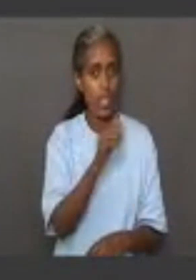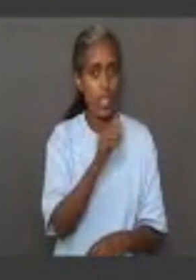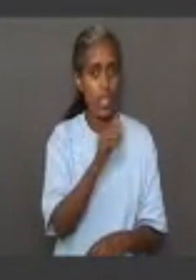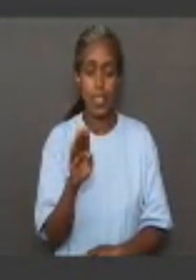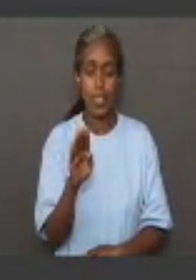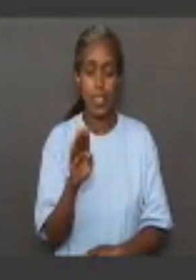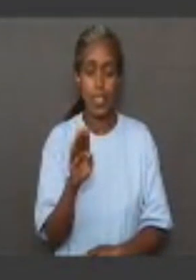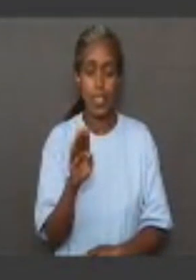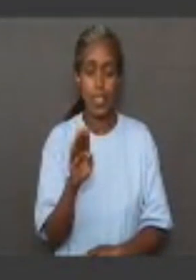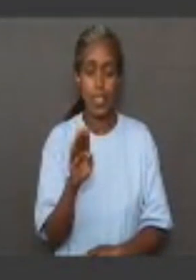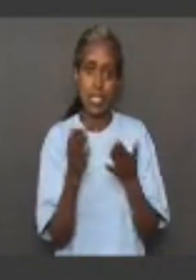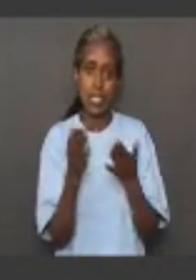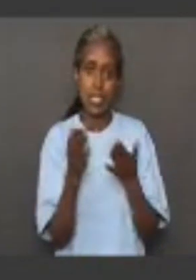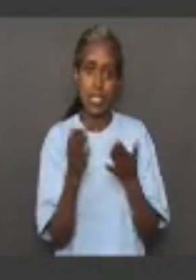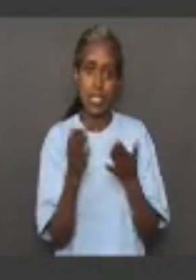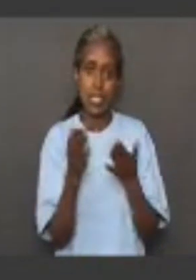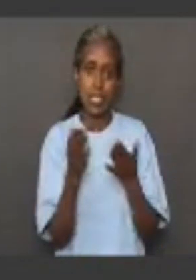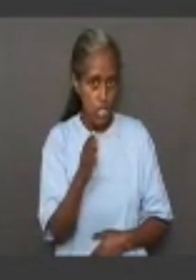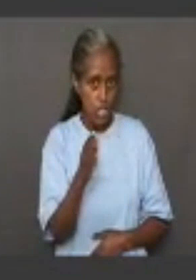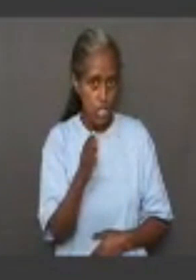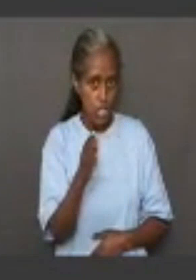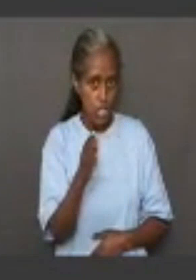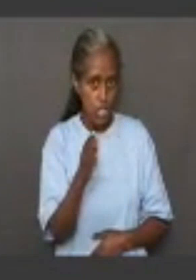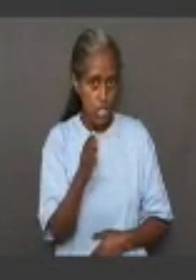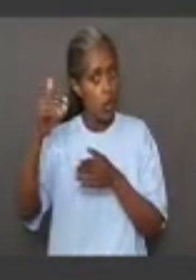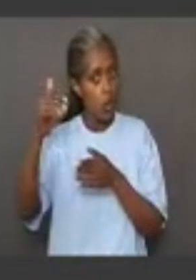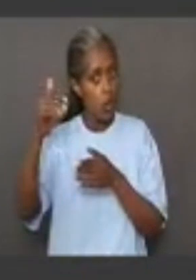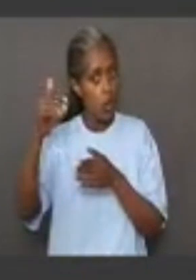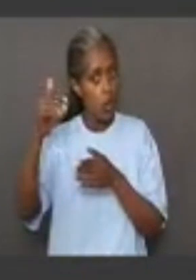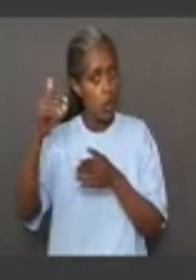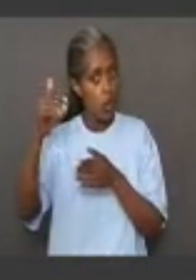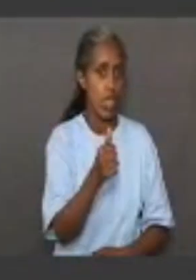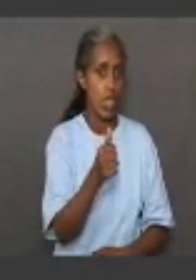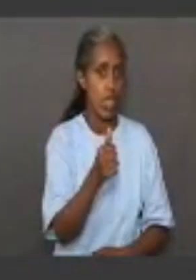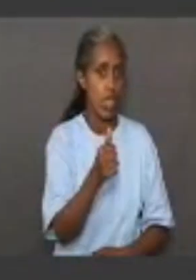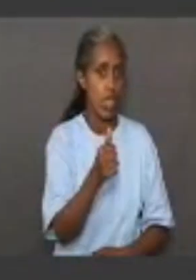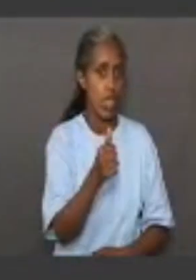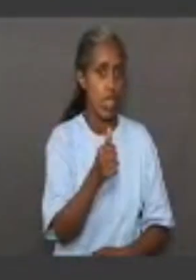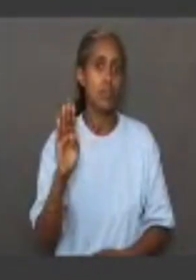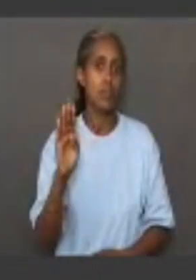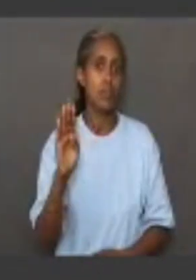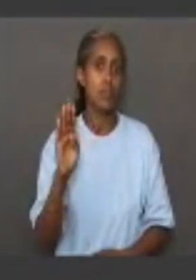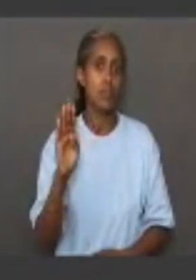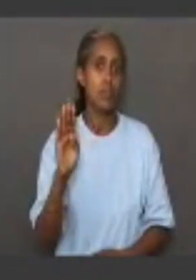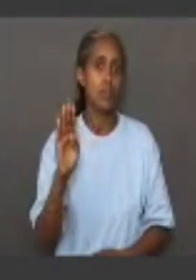everything shaded outside of A and B.